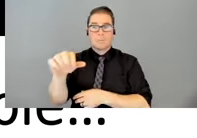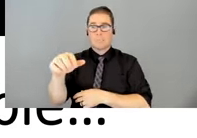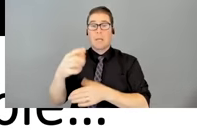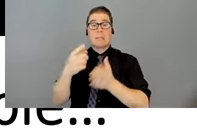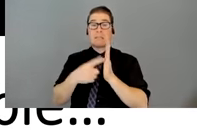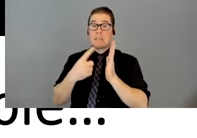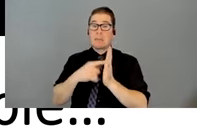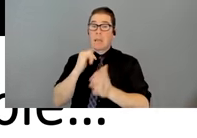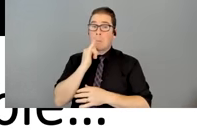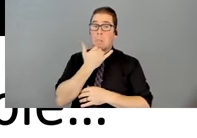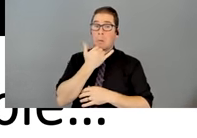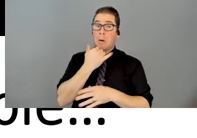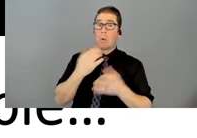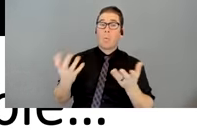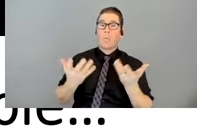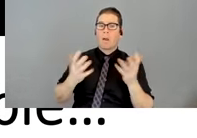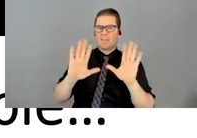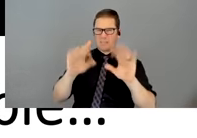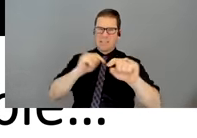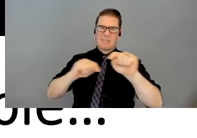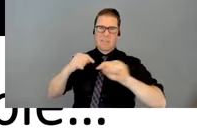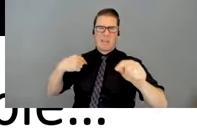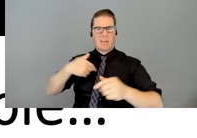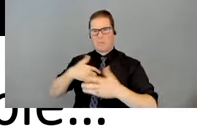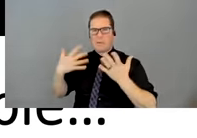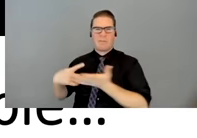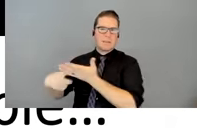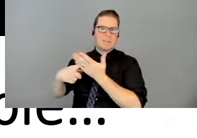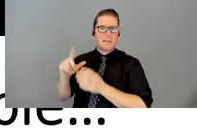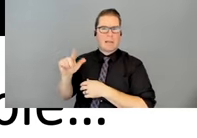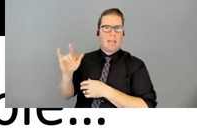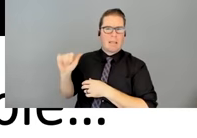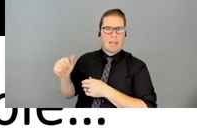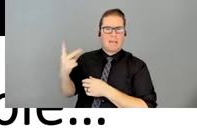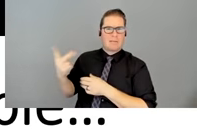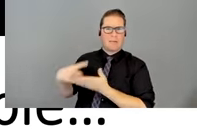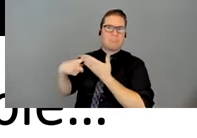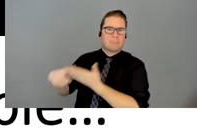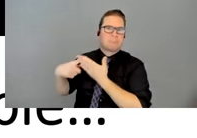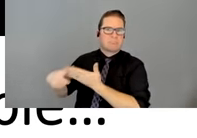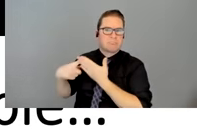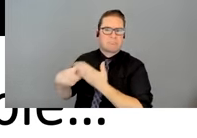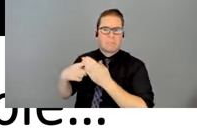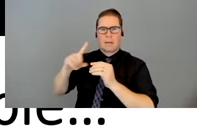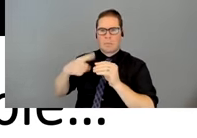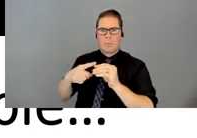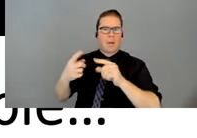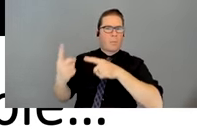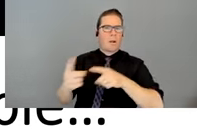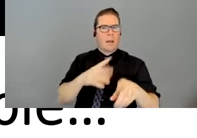and this goes back to the many conversations Lydia and I have had over incidents in her